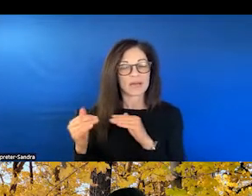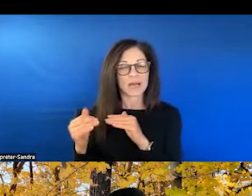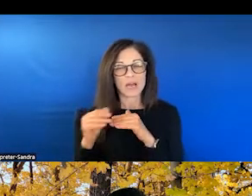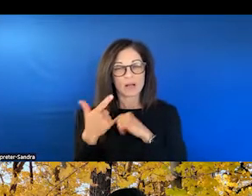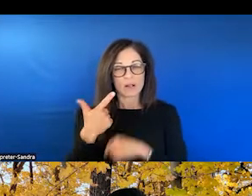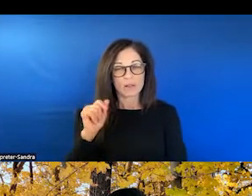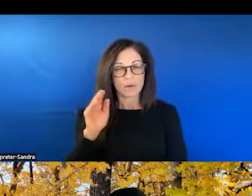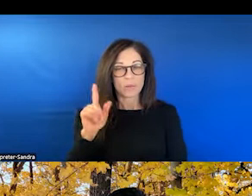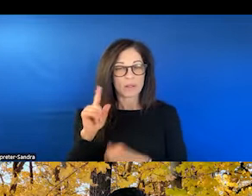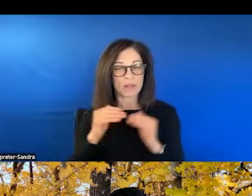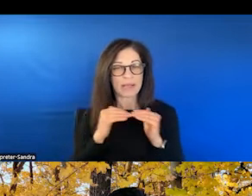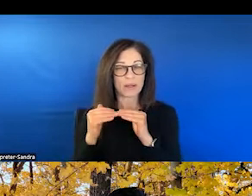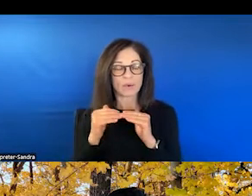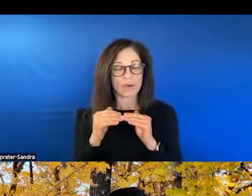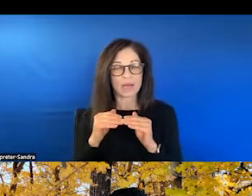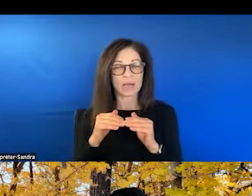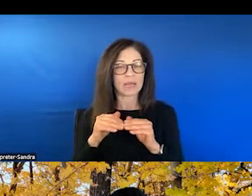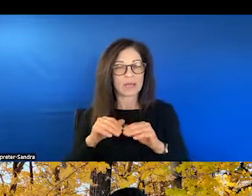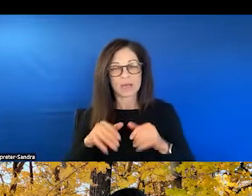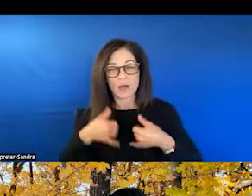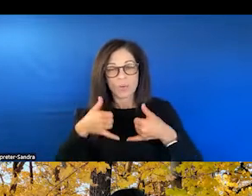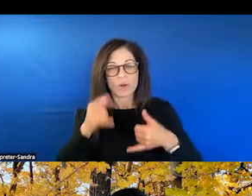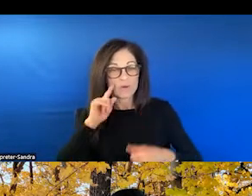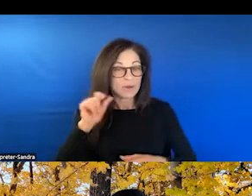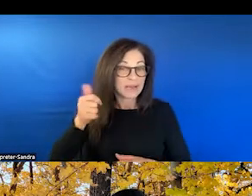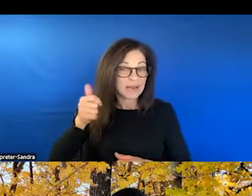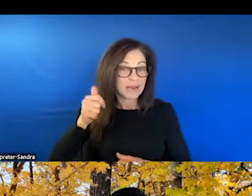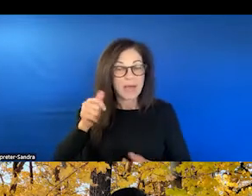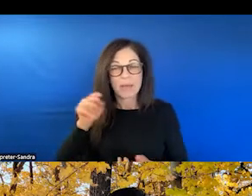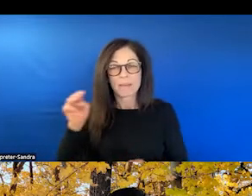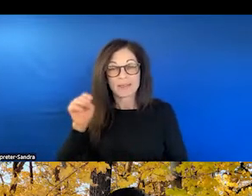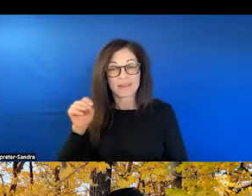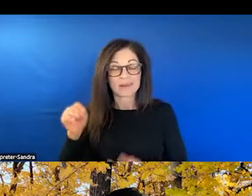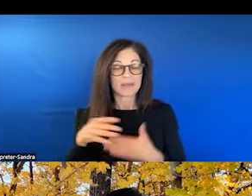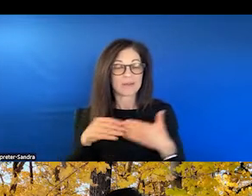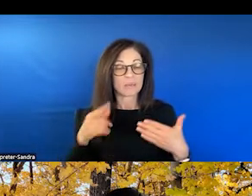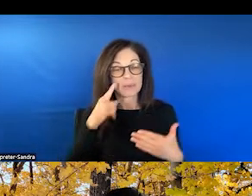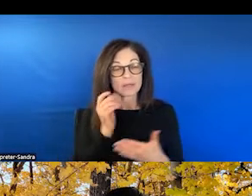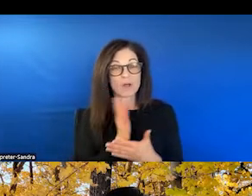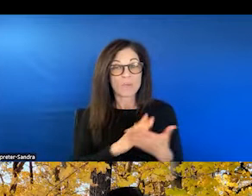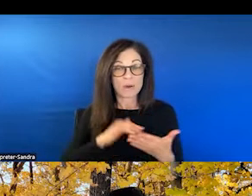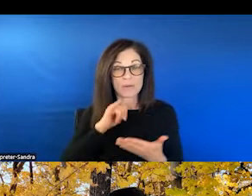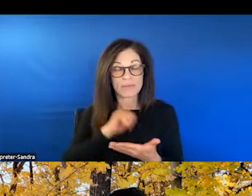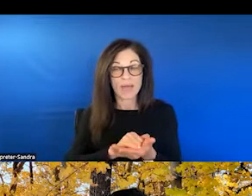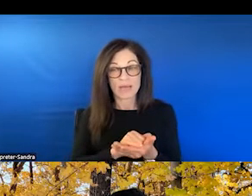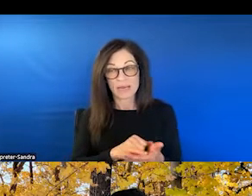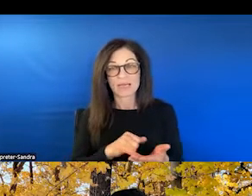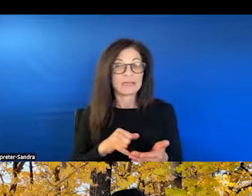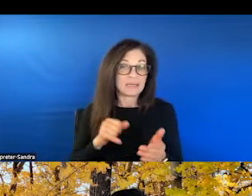Award for $10 million over 8 years, partly because of the strategy has very promising